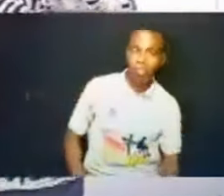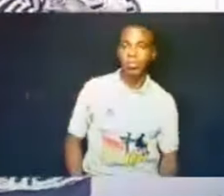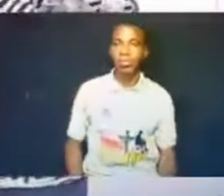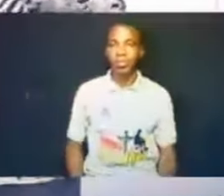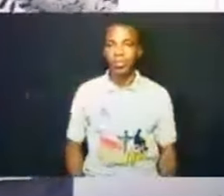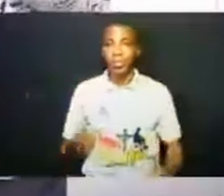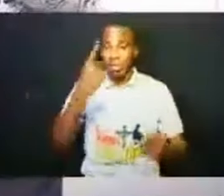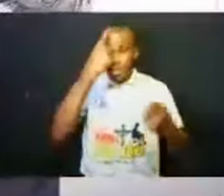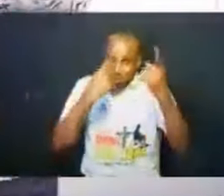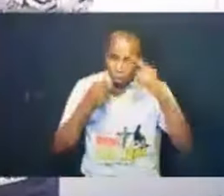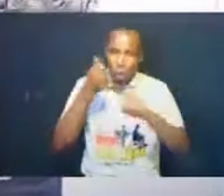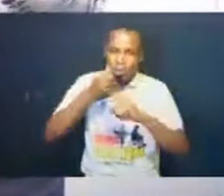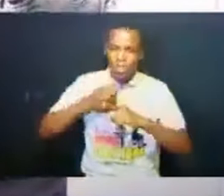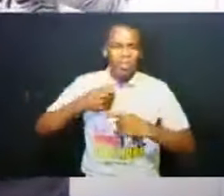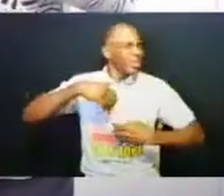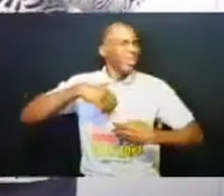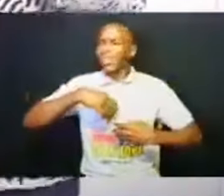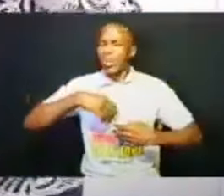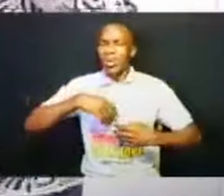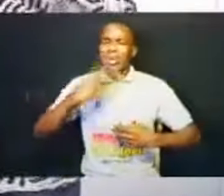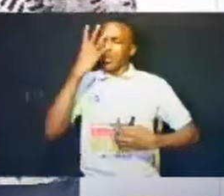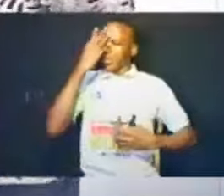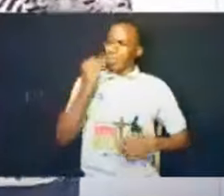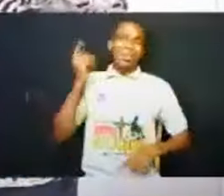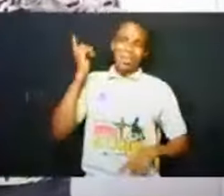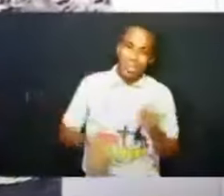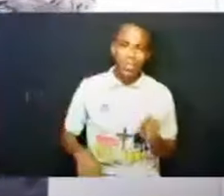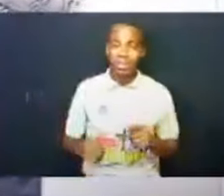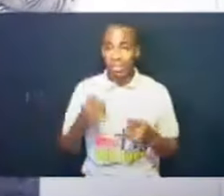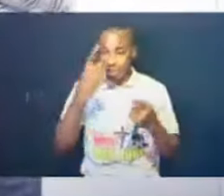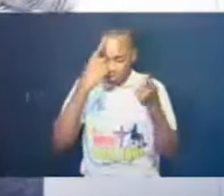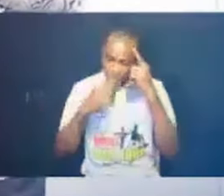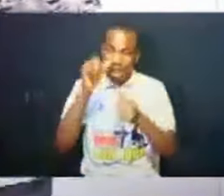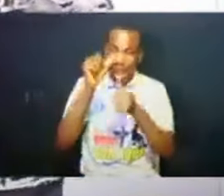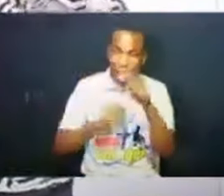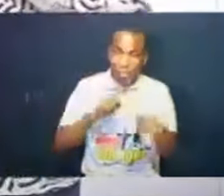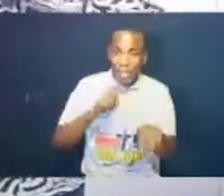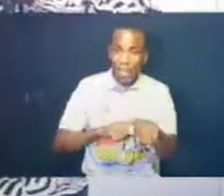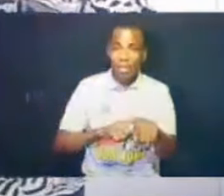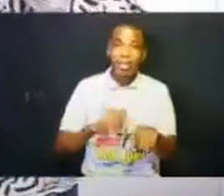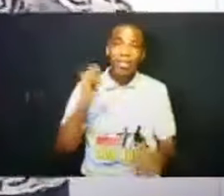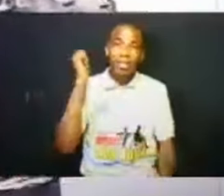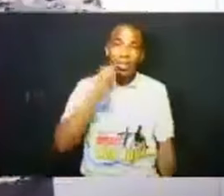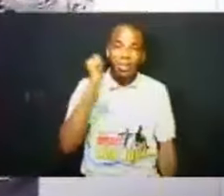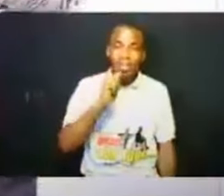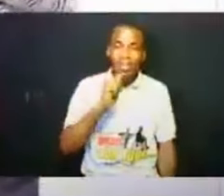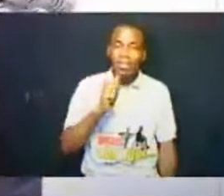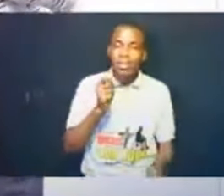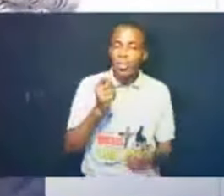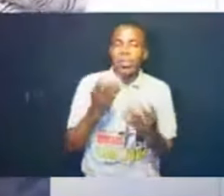They are sick of insomnia. Because anytime that this lady wakes up to even go and pass water and she